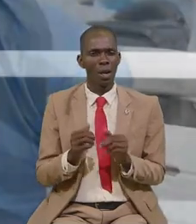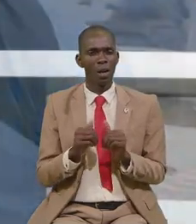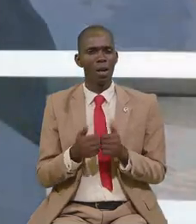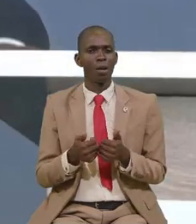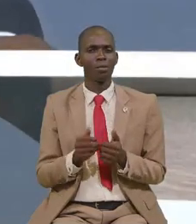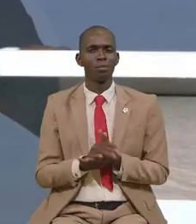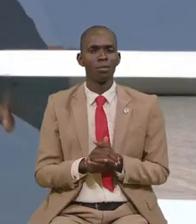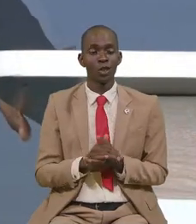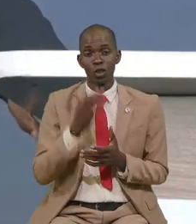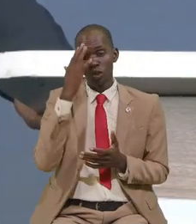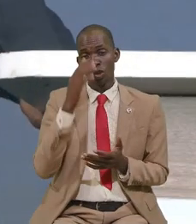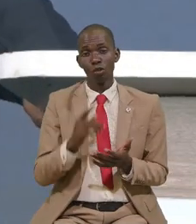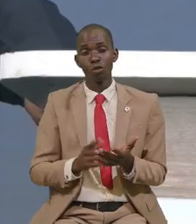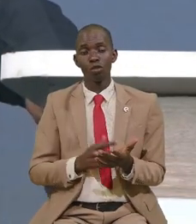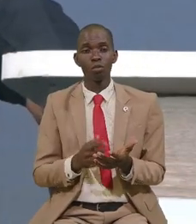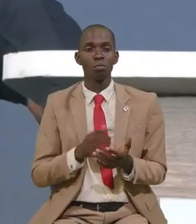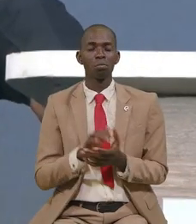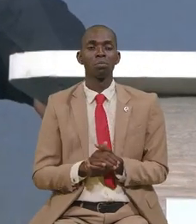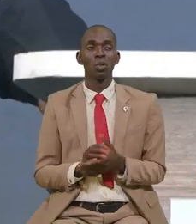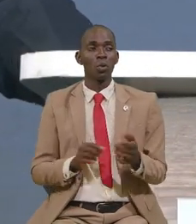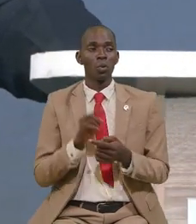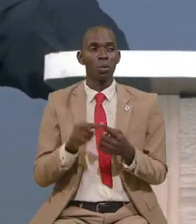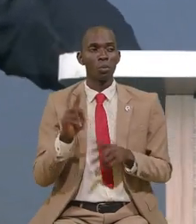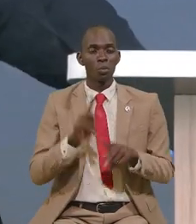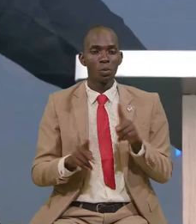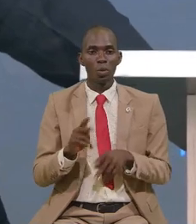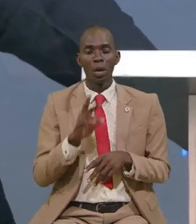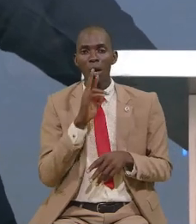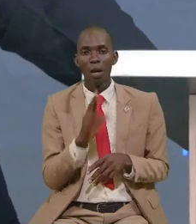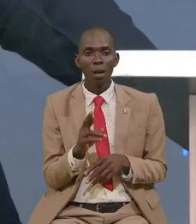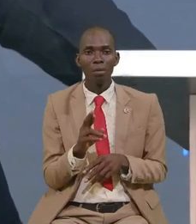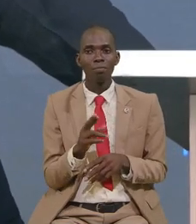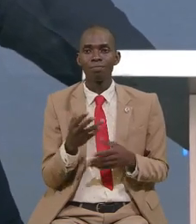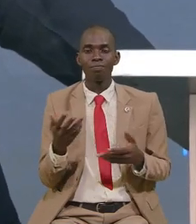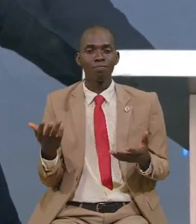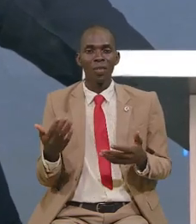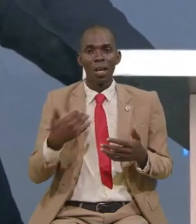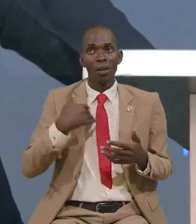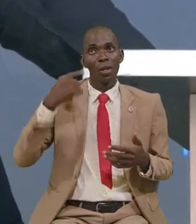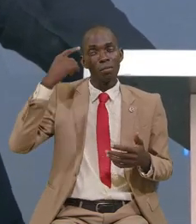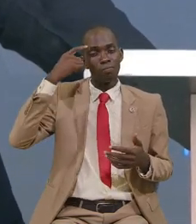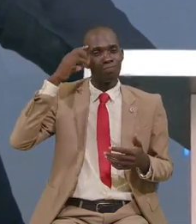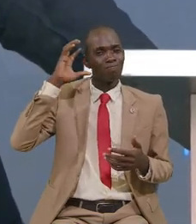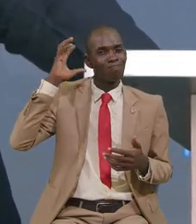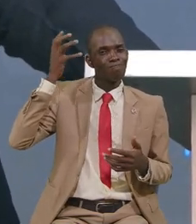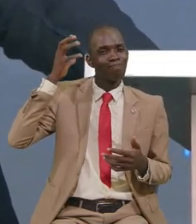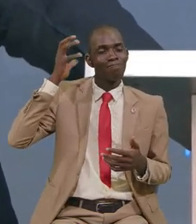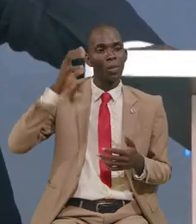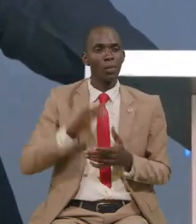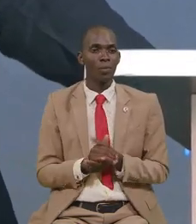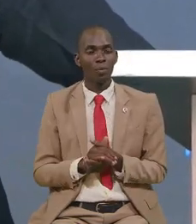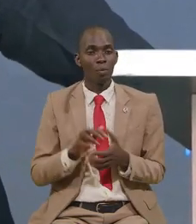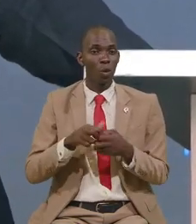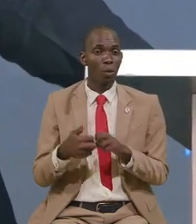know, sometimes when people are deranged, when people have mental problem, when people